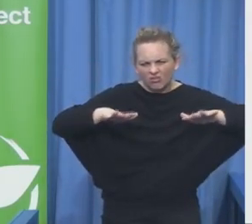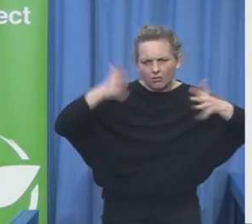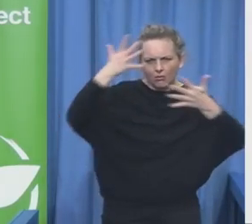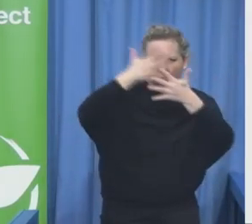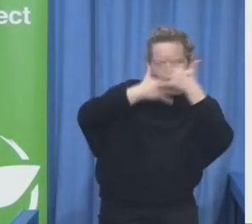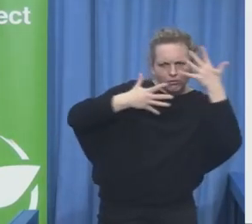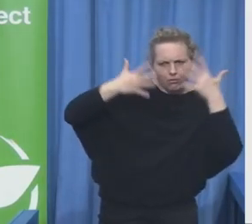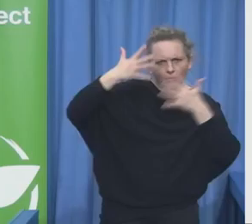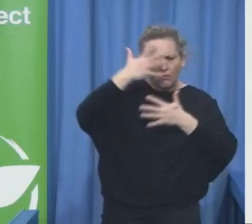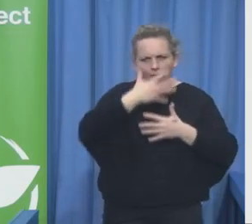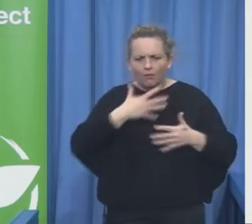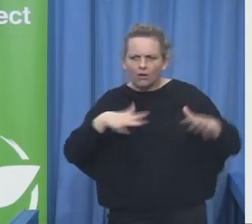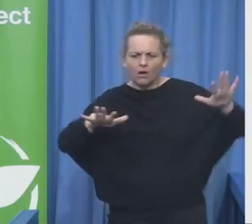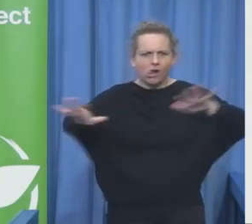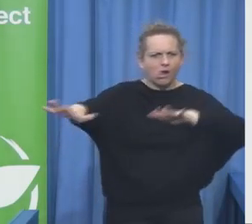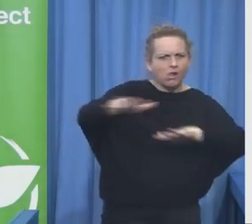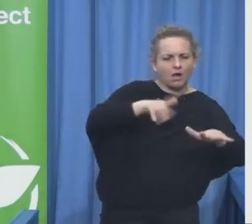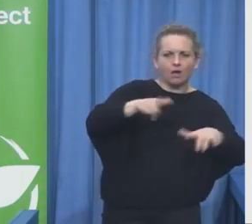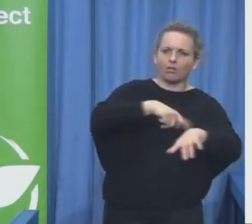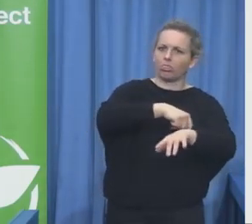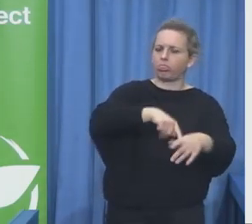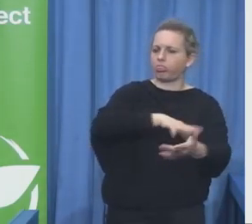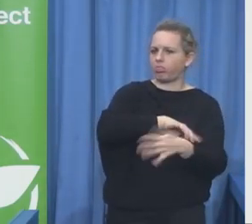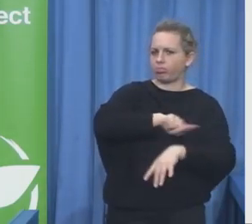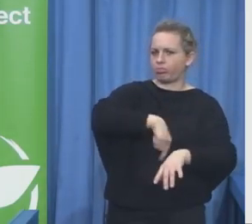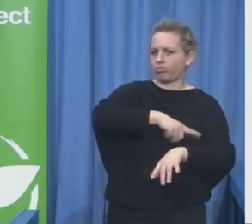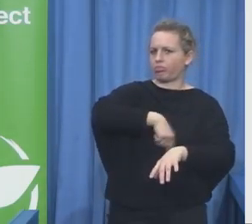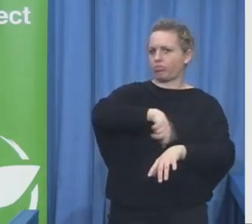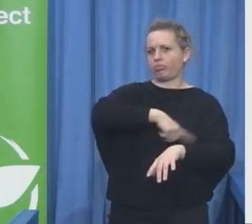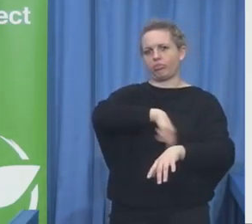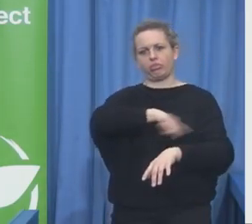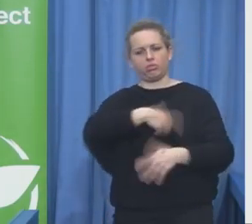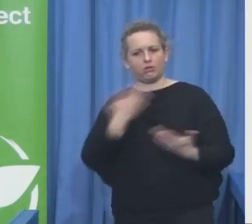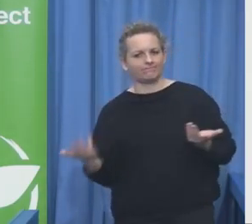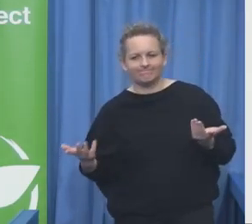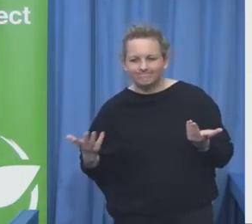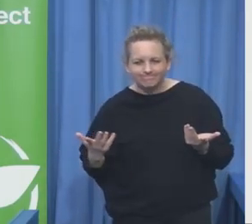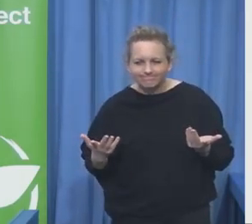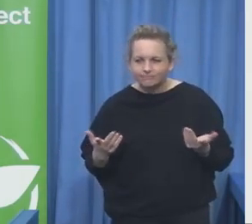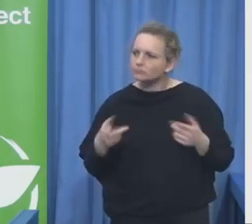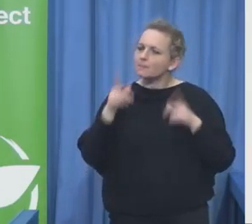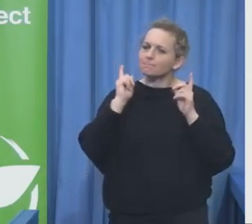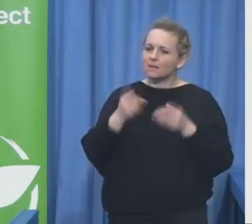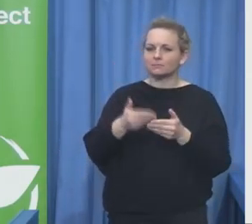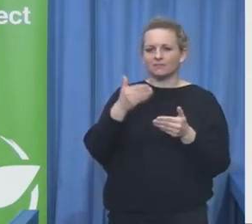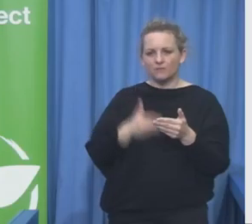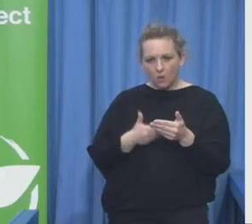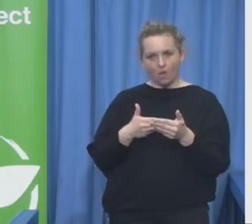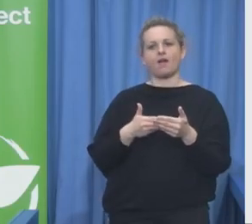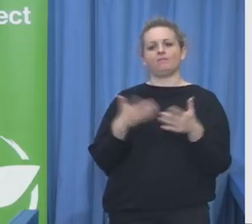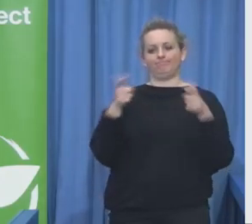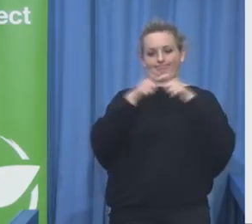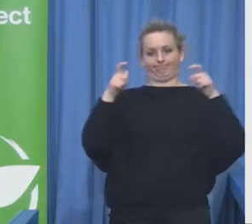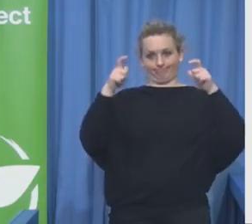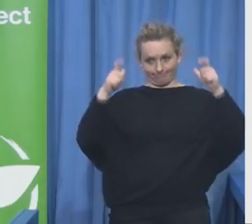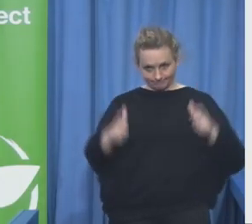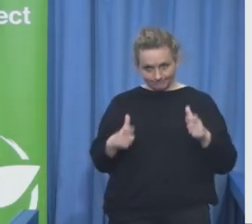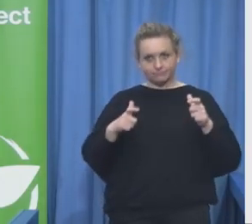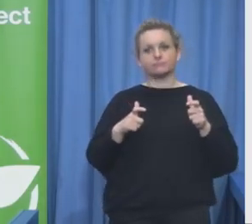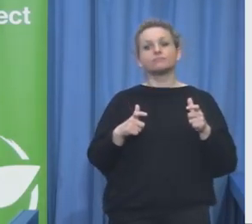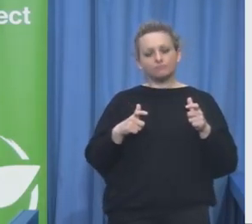and consistent across the footprint of your organization. Meaning, the way in which the person makes the request,